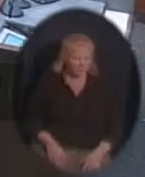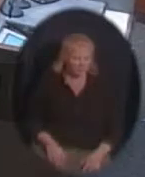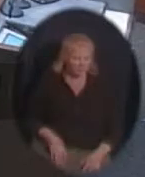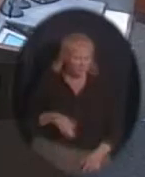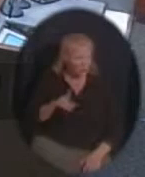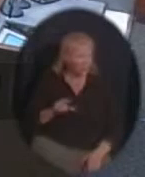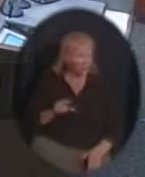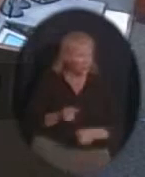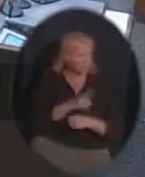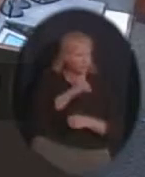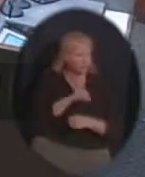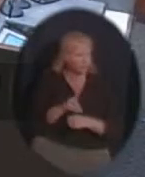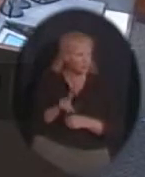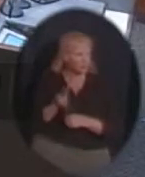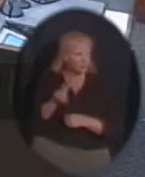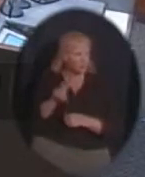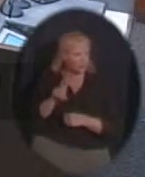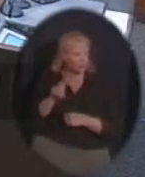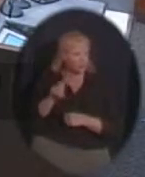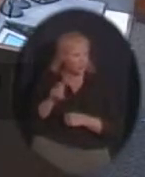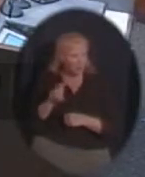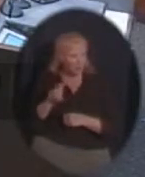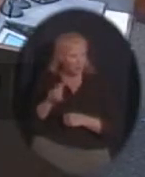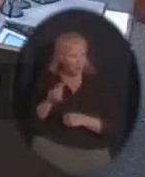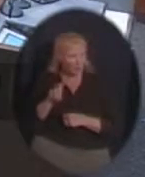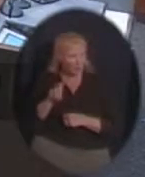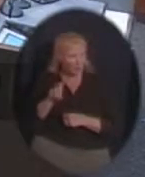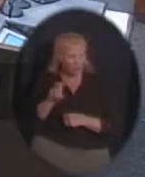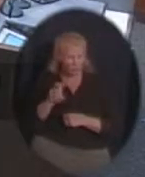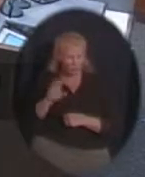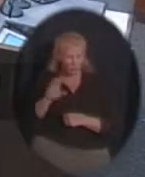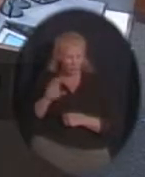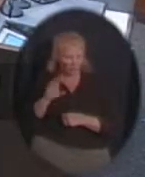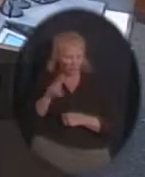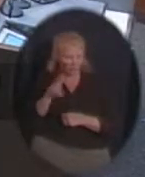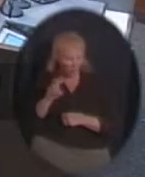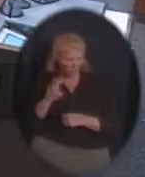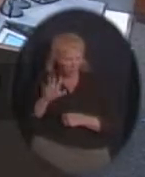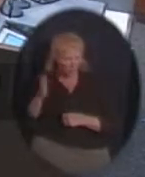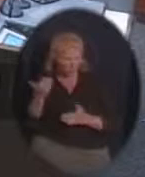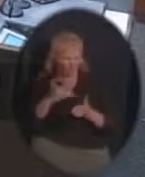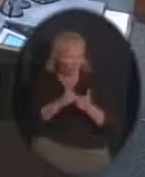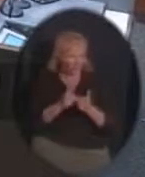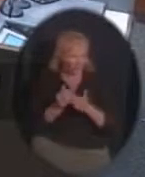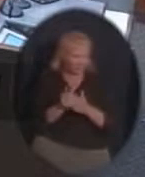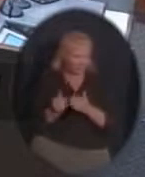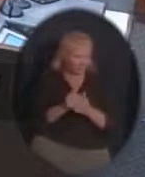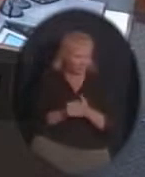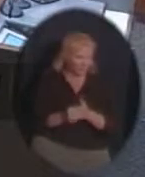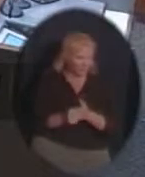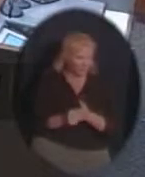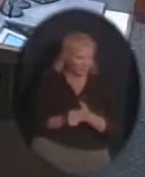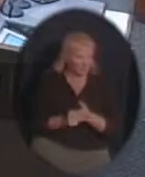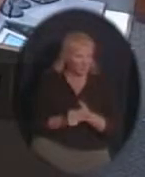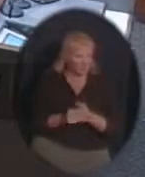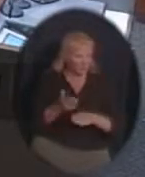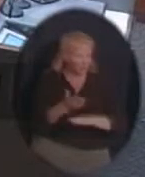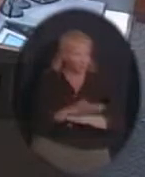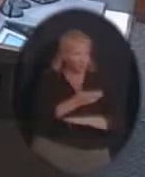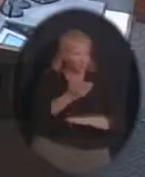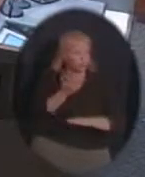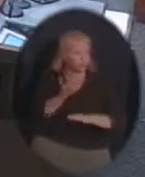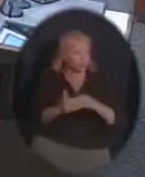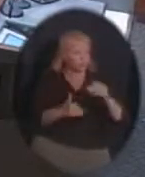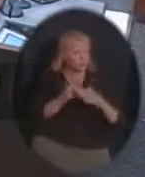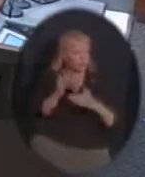the $205,000 that is our maximum exposure as a district, and in the event construction costs come in higher